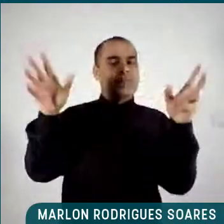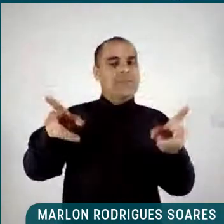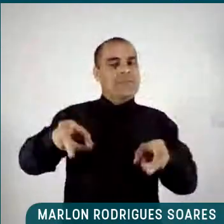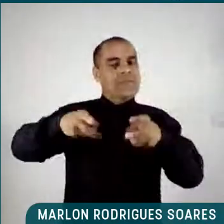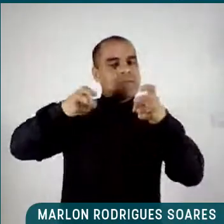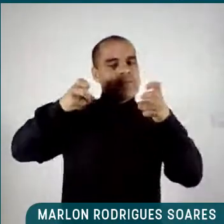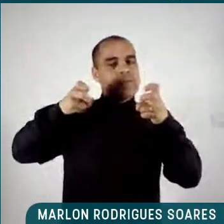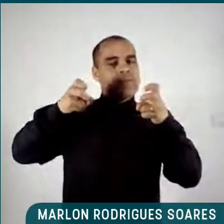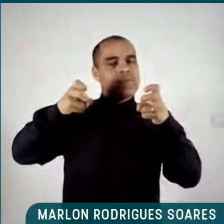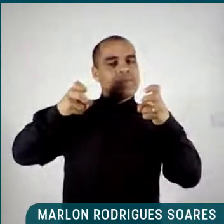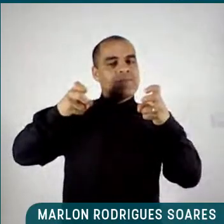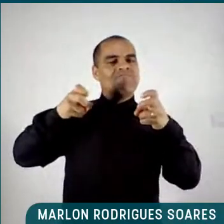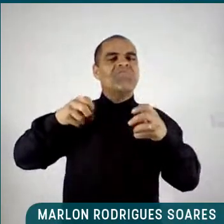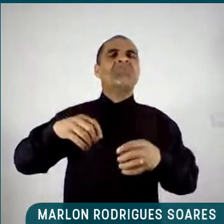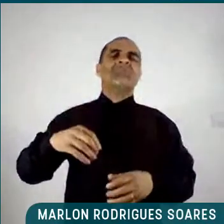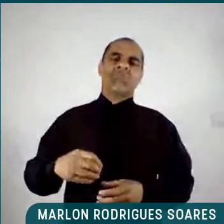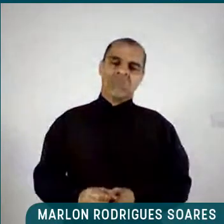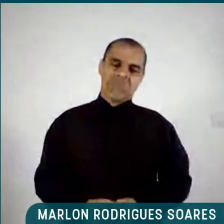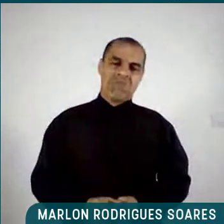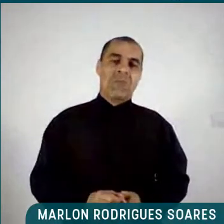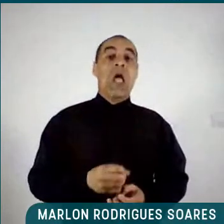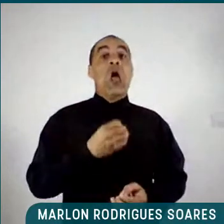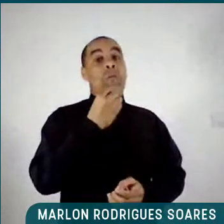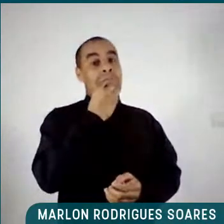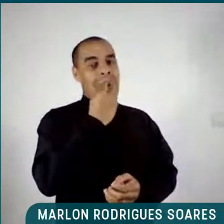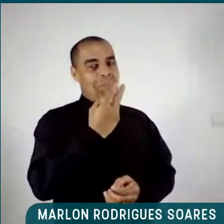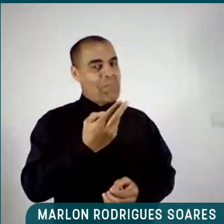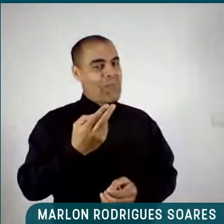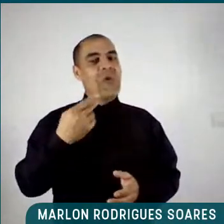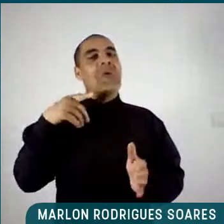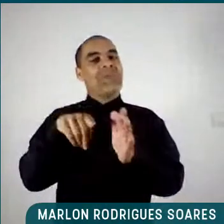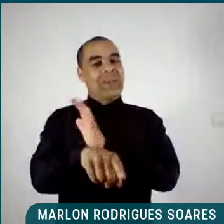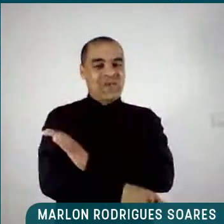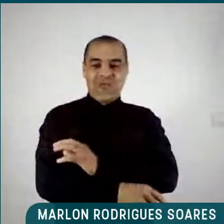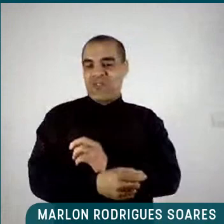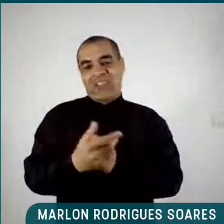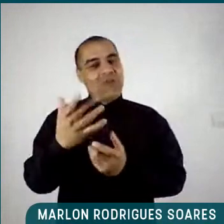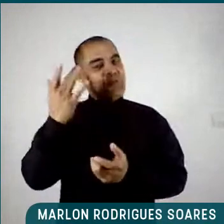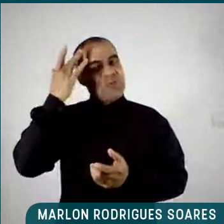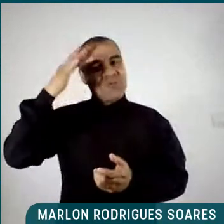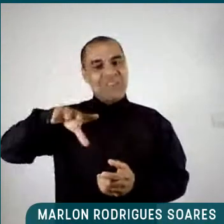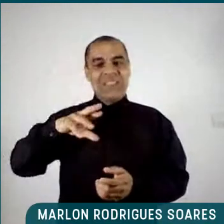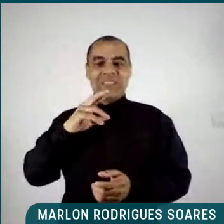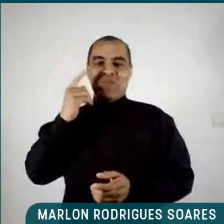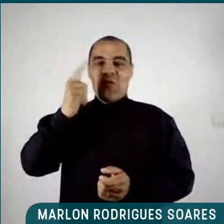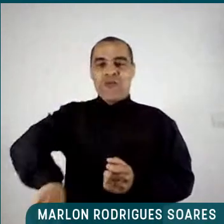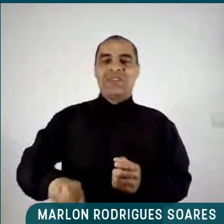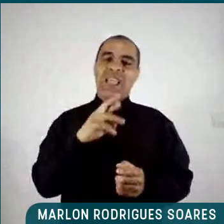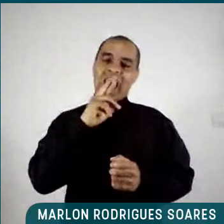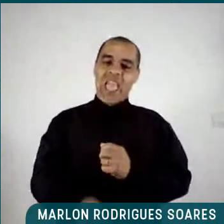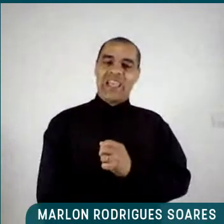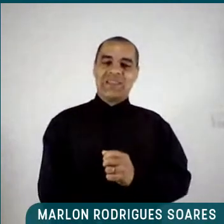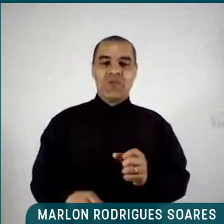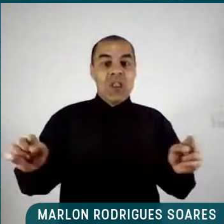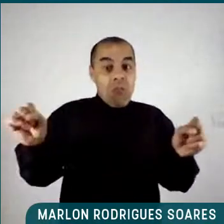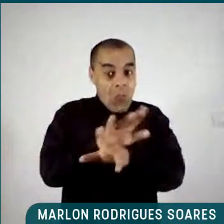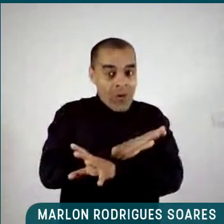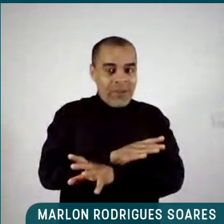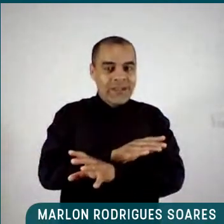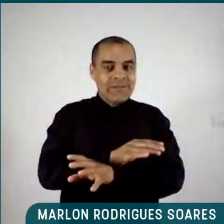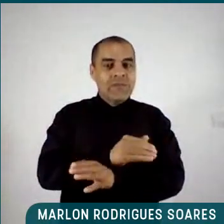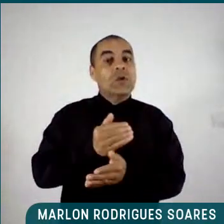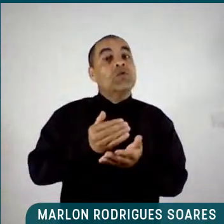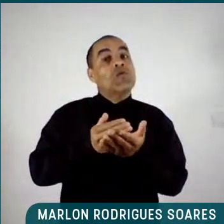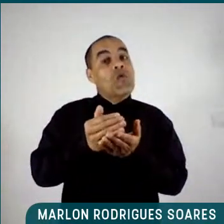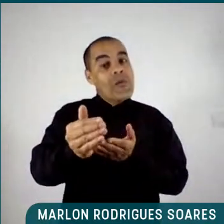trend or something that perfeitamente we are essa going to pergunta, see eu acho que eu não vou conseguir responder only in the totalmente. future? I think that this is a very good question, but I